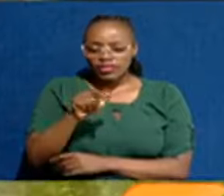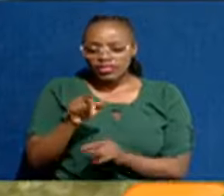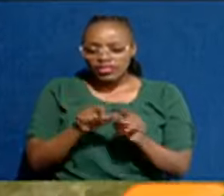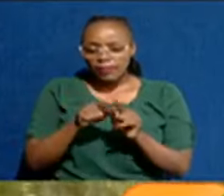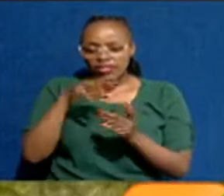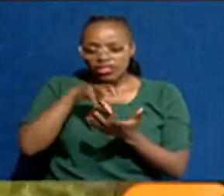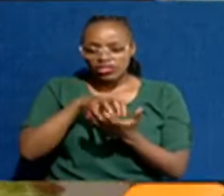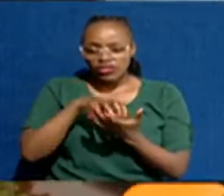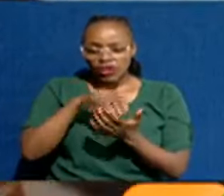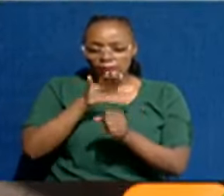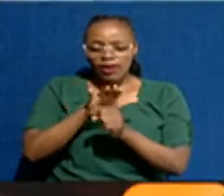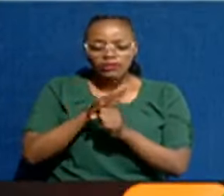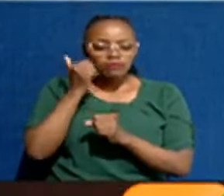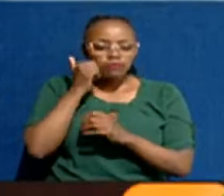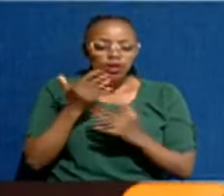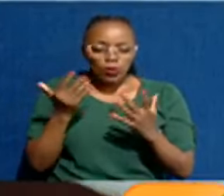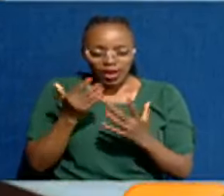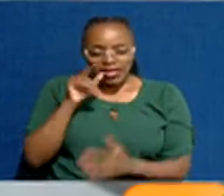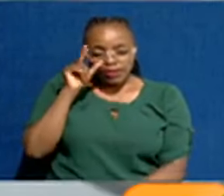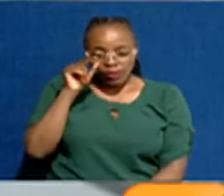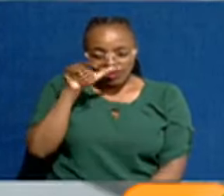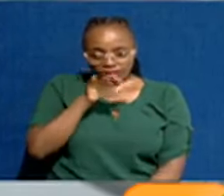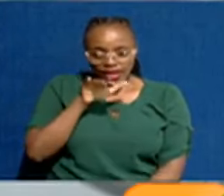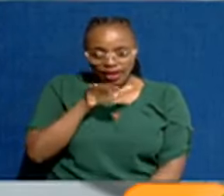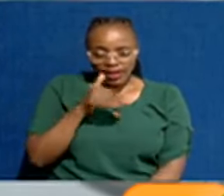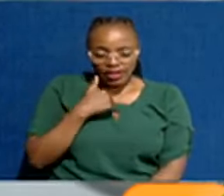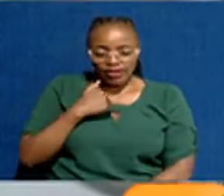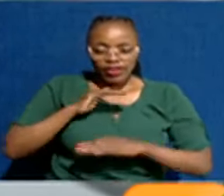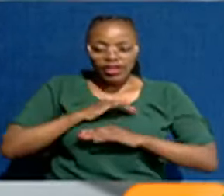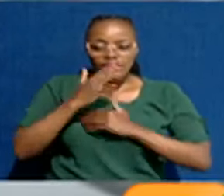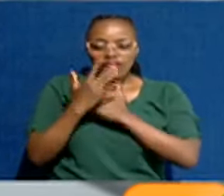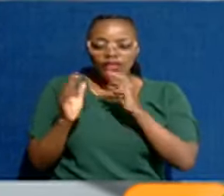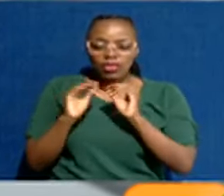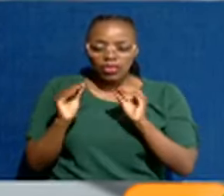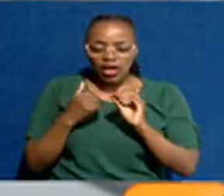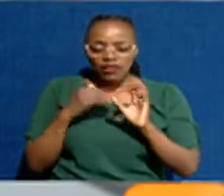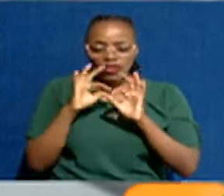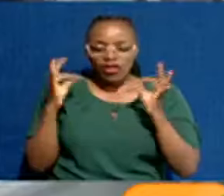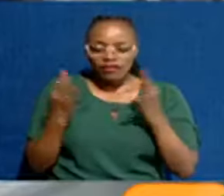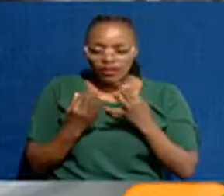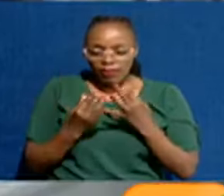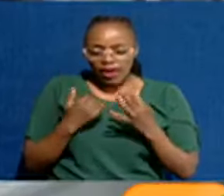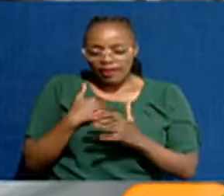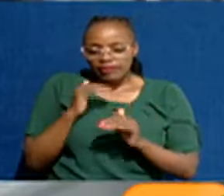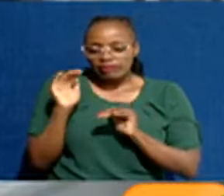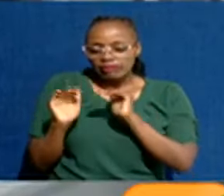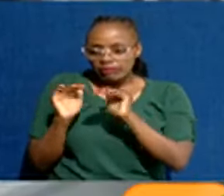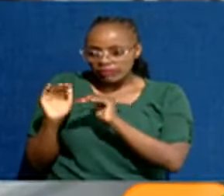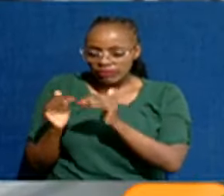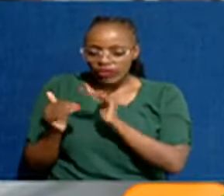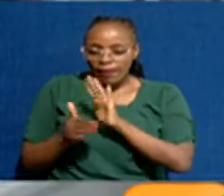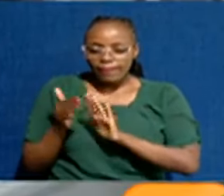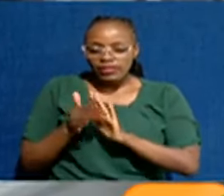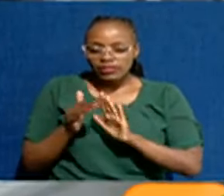situation for a majority of patients in the Coast region. Acute shortage of blood resulting in families making desperate calls for